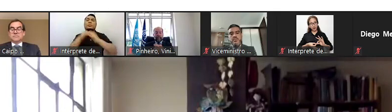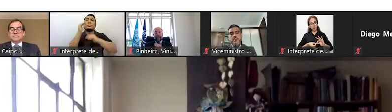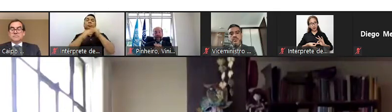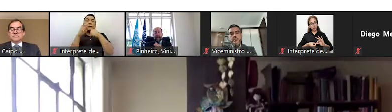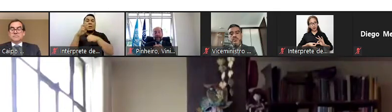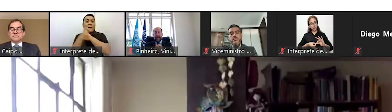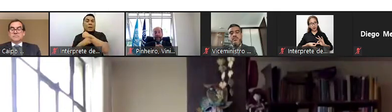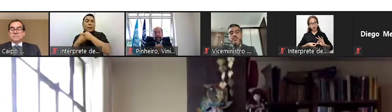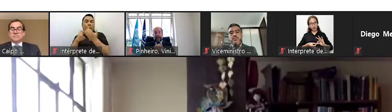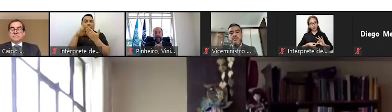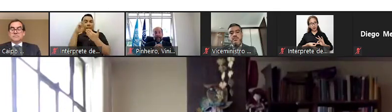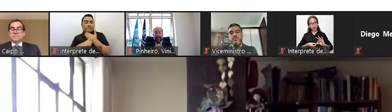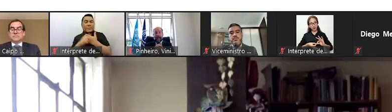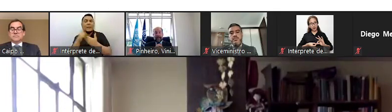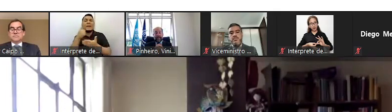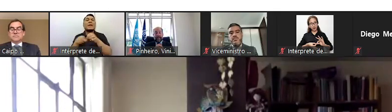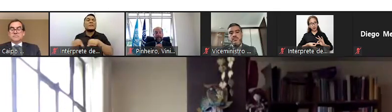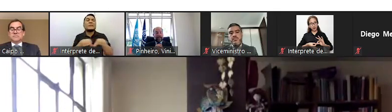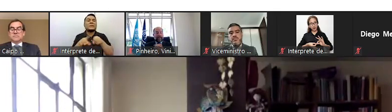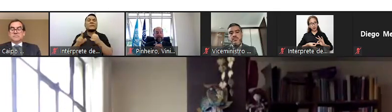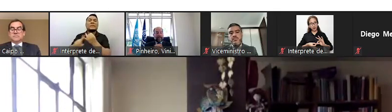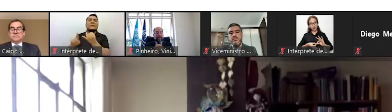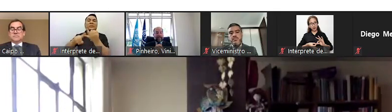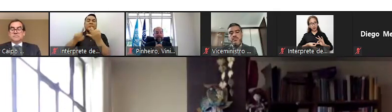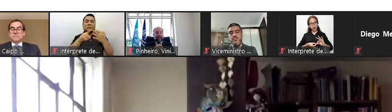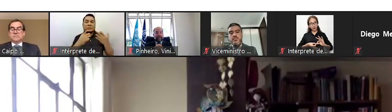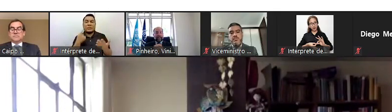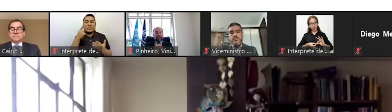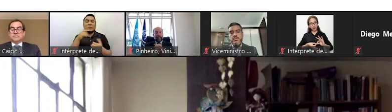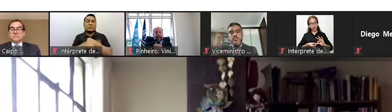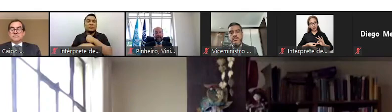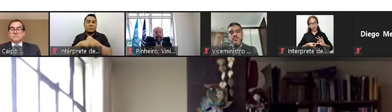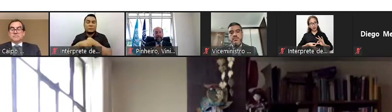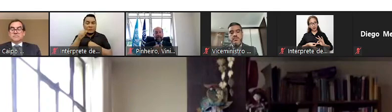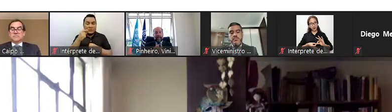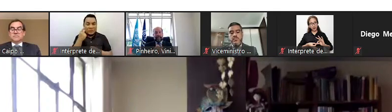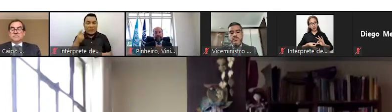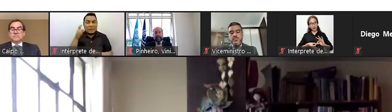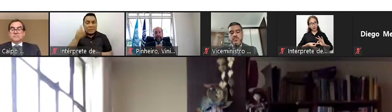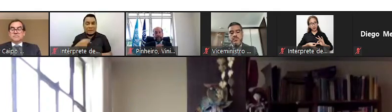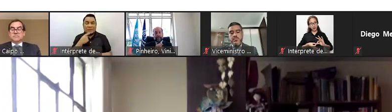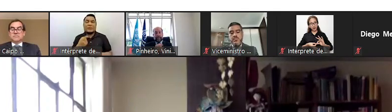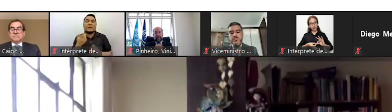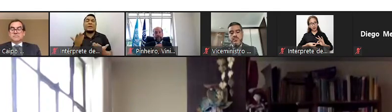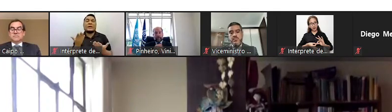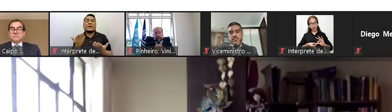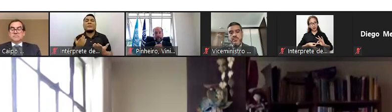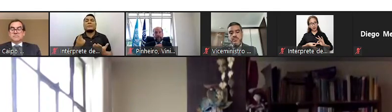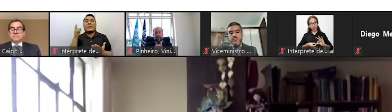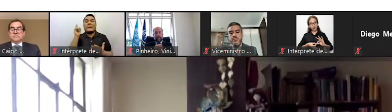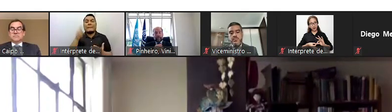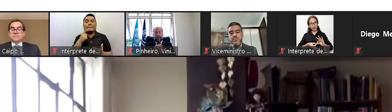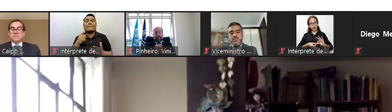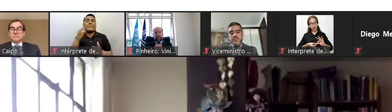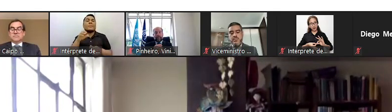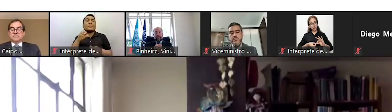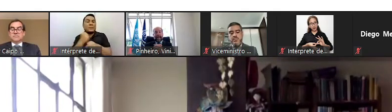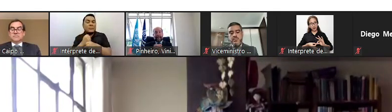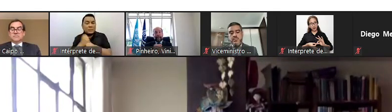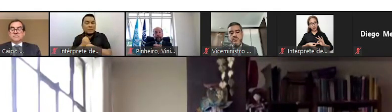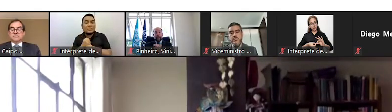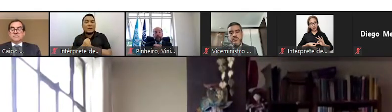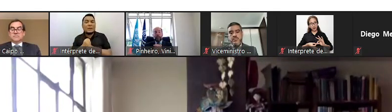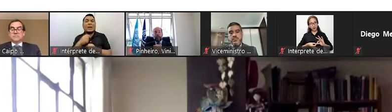and while constructing this plan and that has been done in different parts of the country and the need to